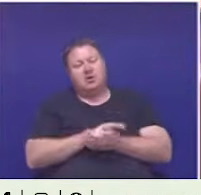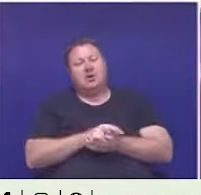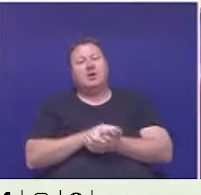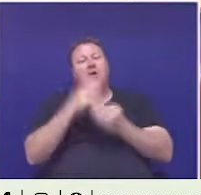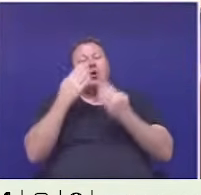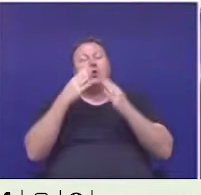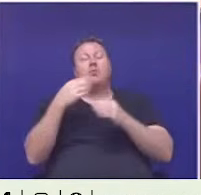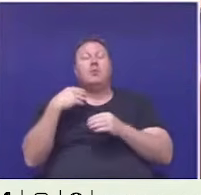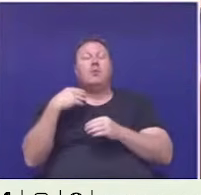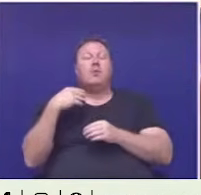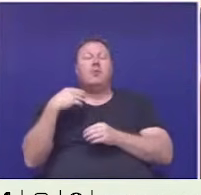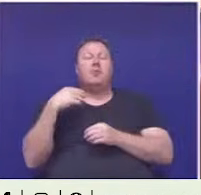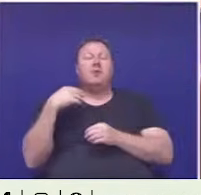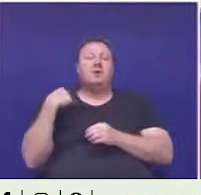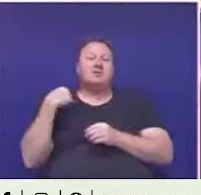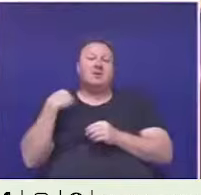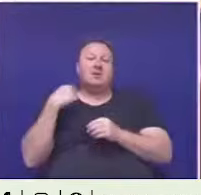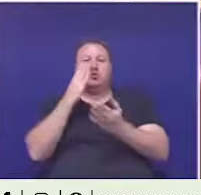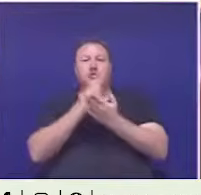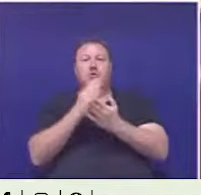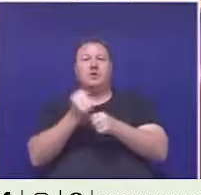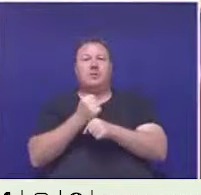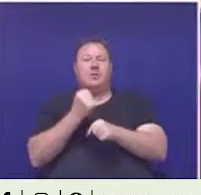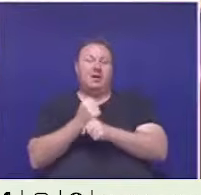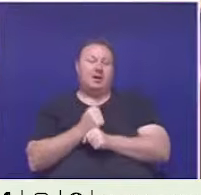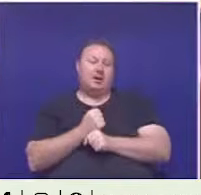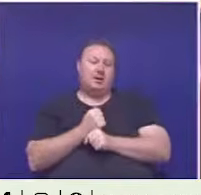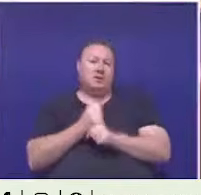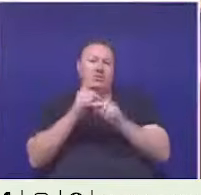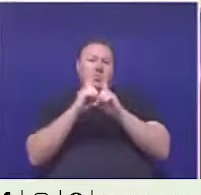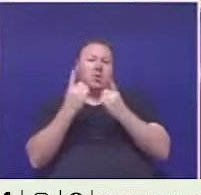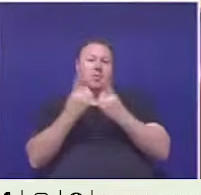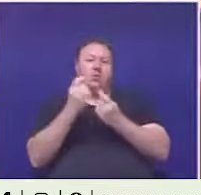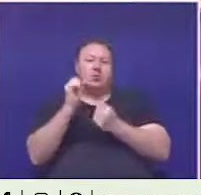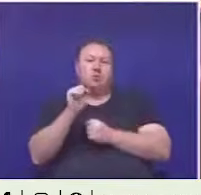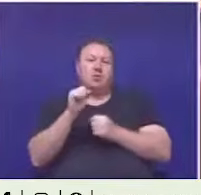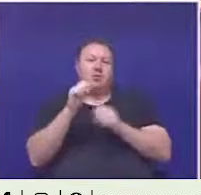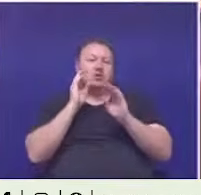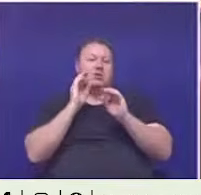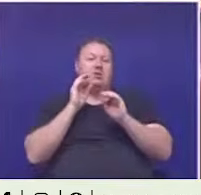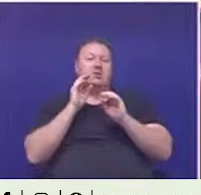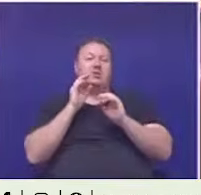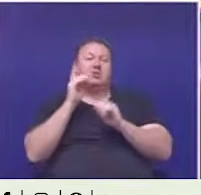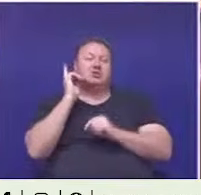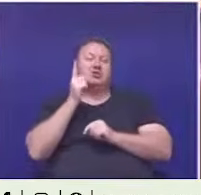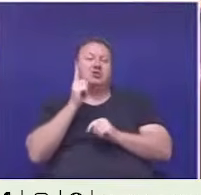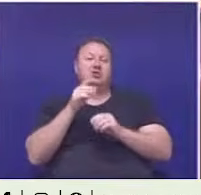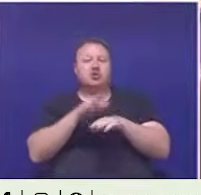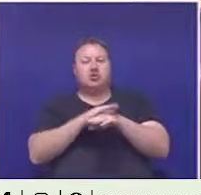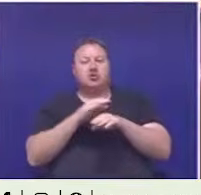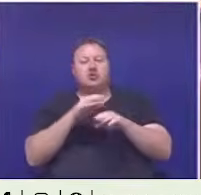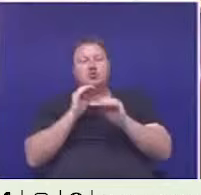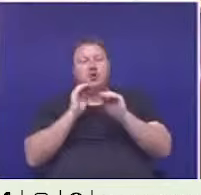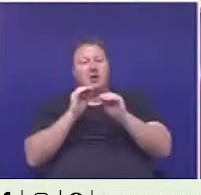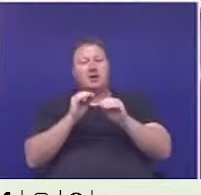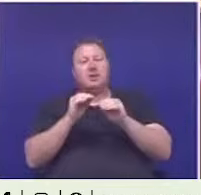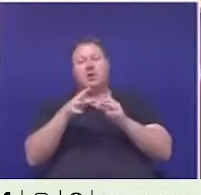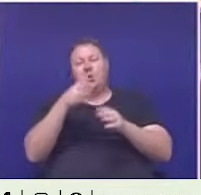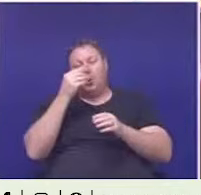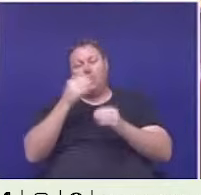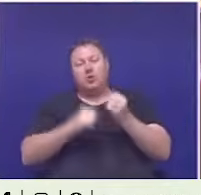ensuring that teacher training, learning materials and classroom support in the foundation phase